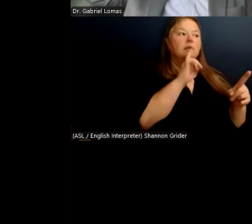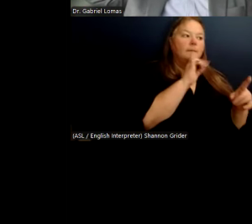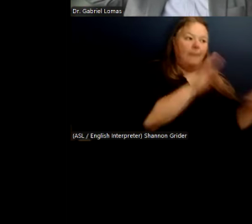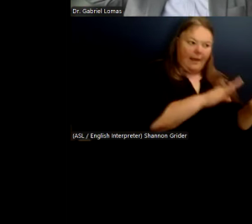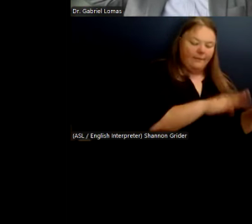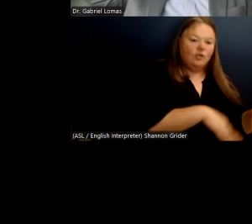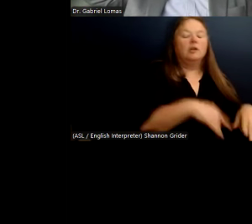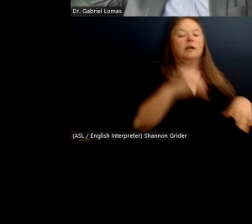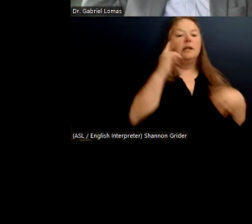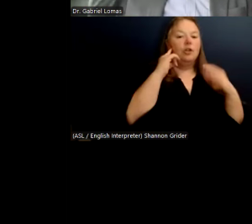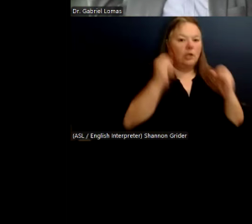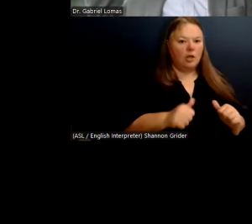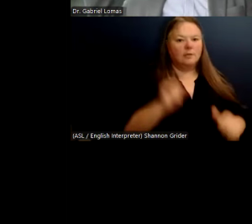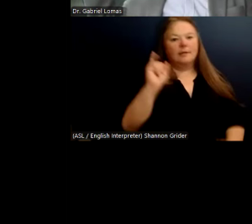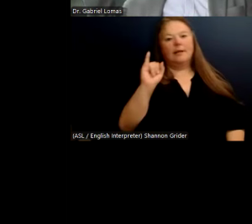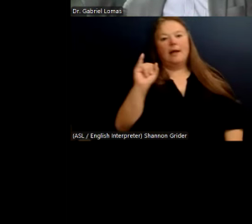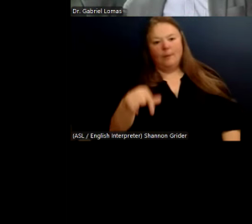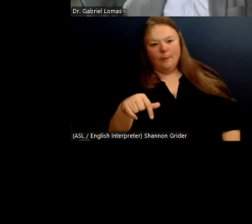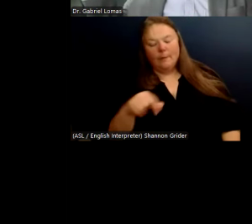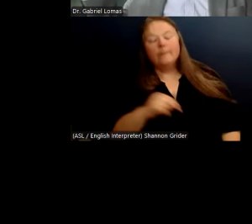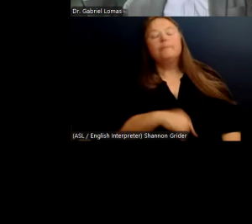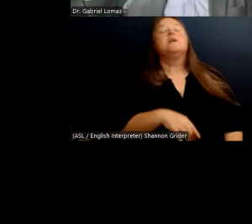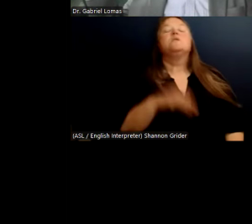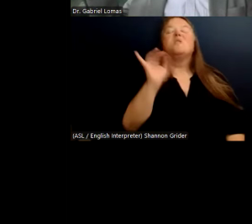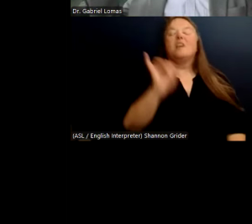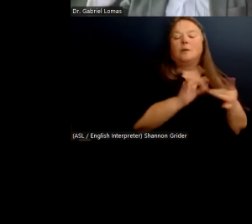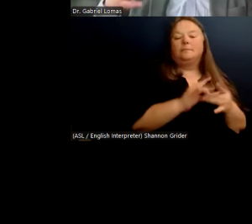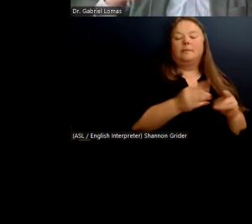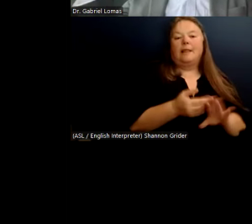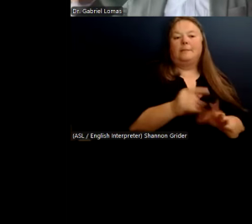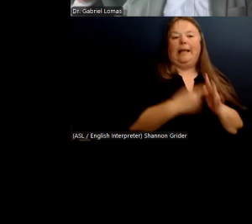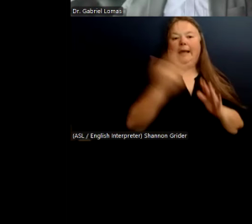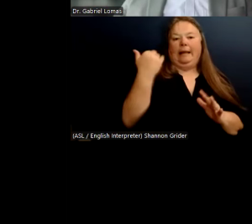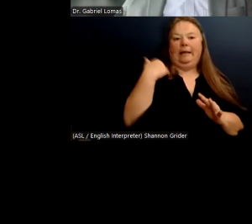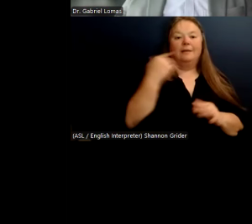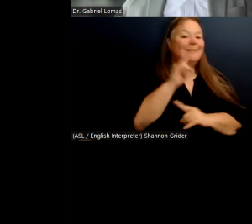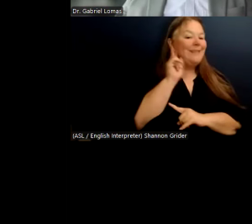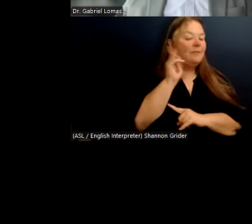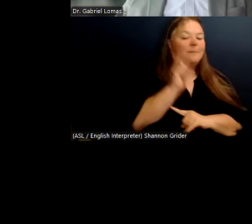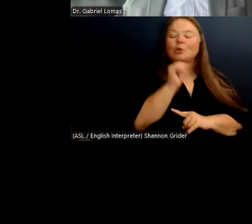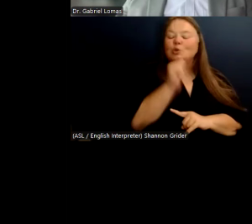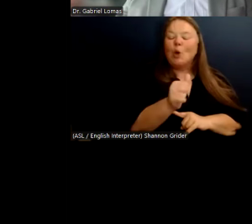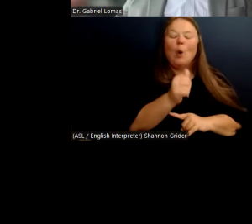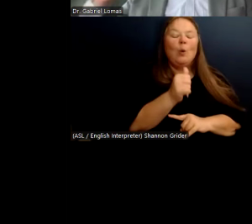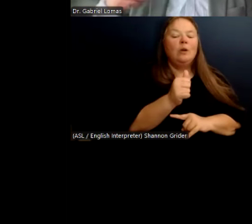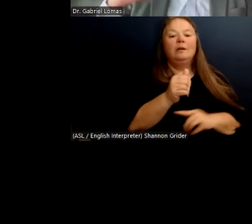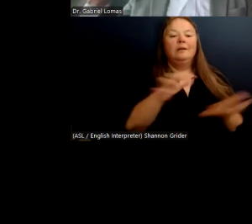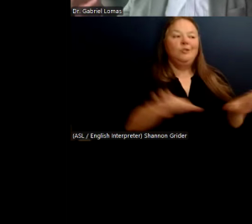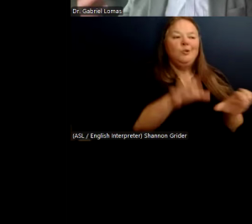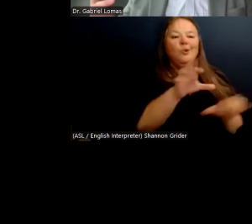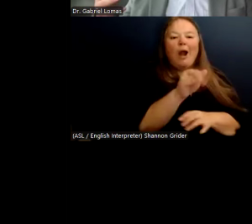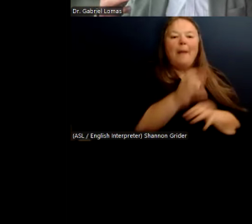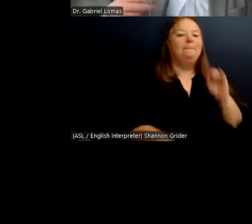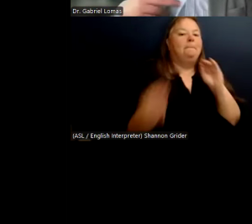loss. And that's why we said earlier in the presentation that deaf people don't commit crimes at higher rates than hearing people. Deafness